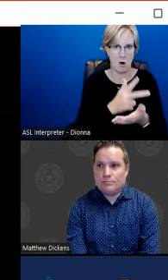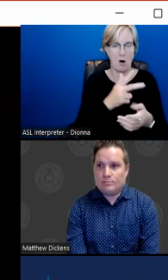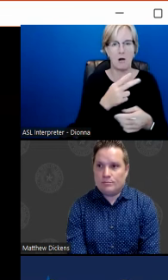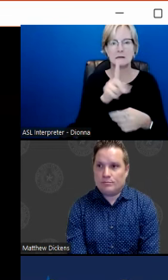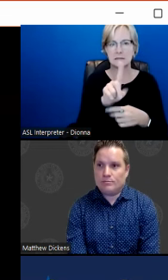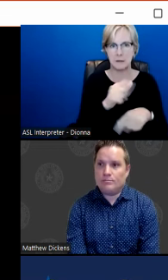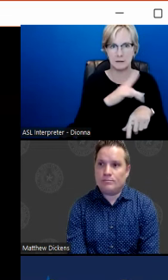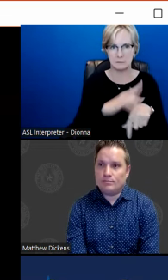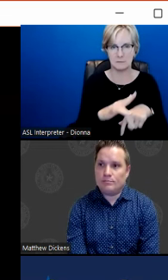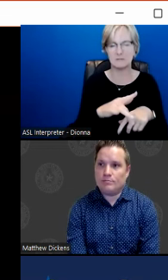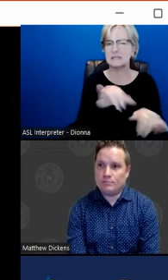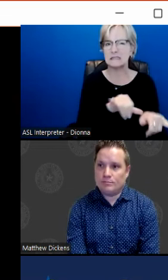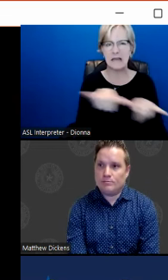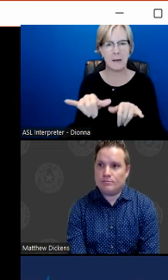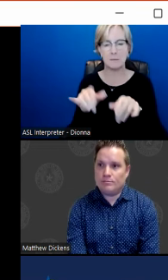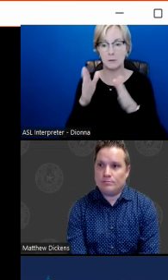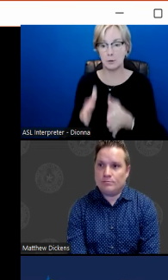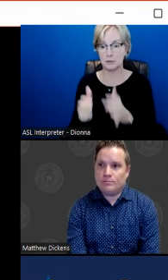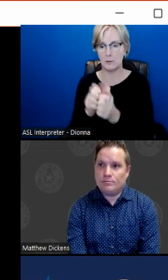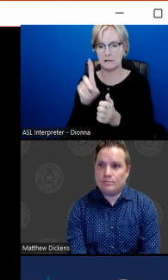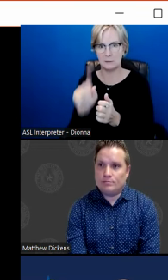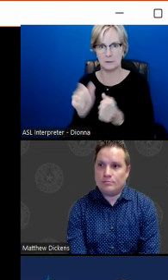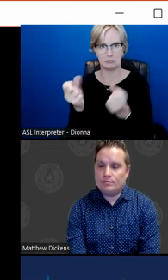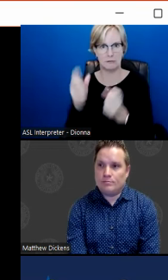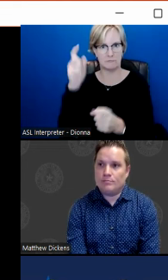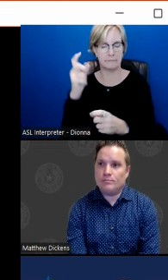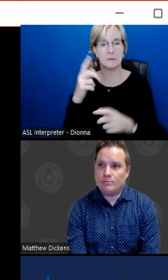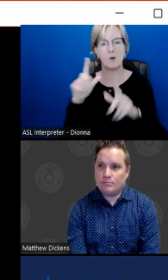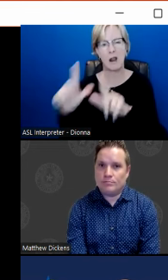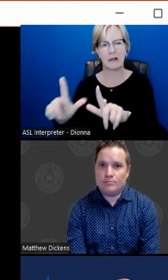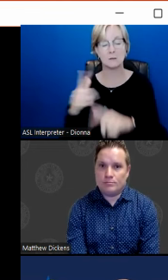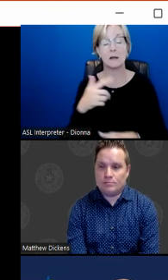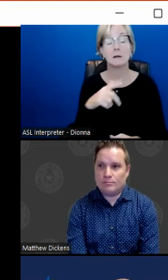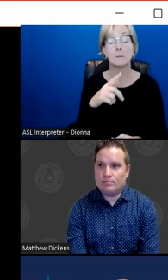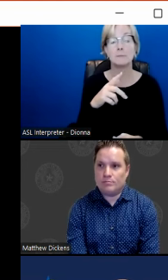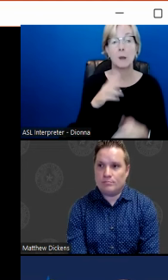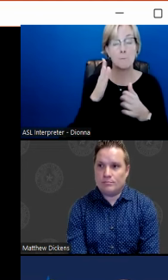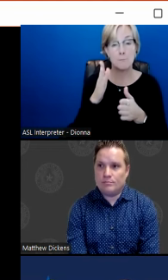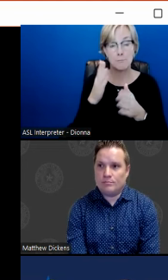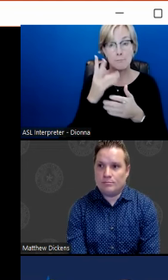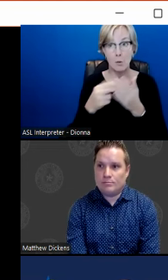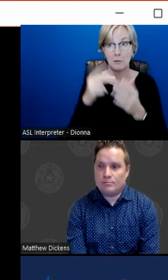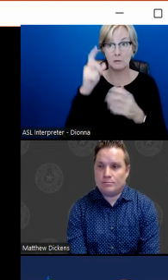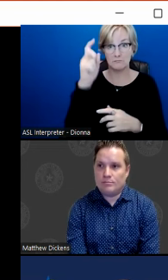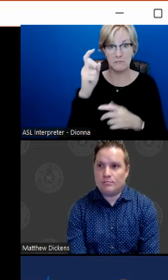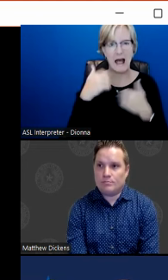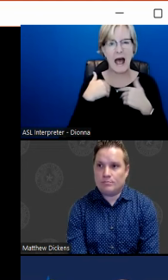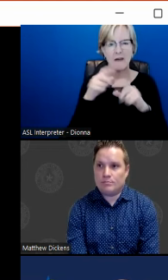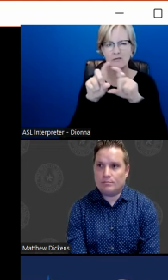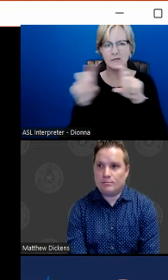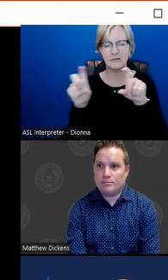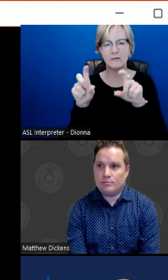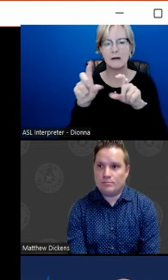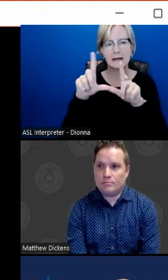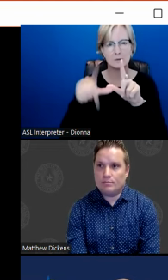displaying a disabled person license plate. Both disabled placards have an expiration date area that is at least 3 inches